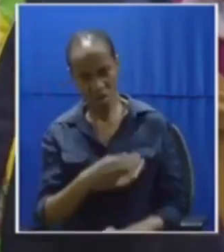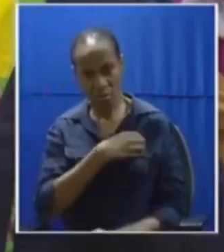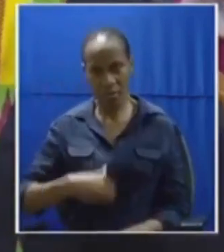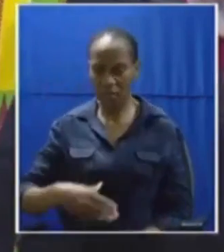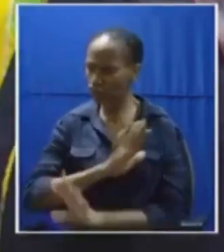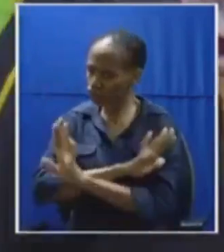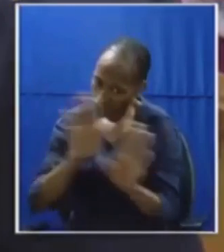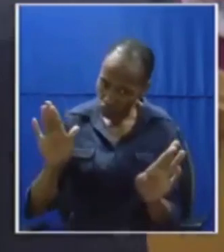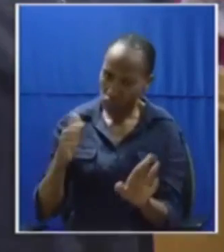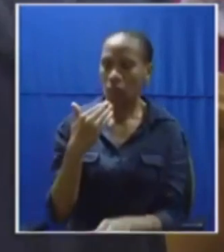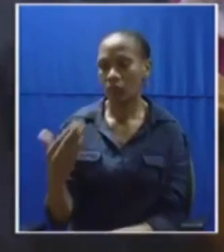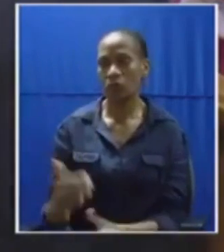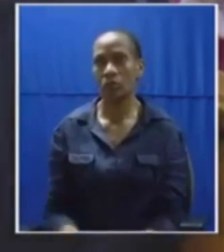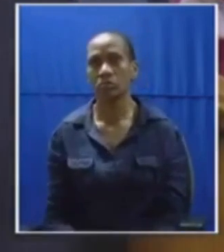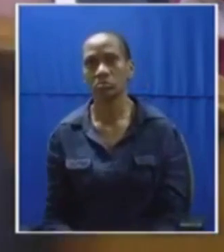Thank you.